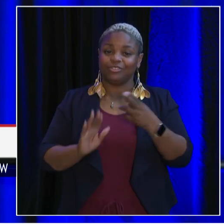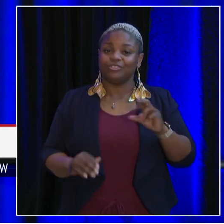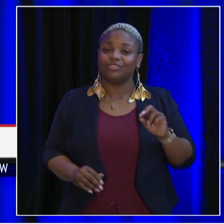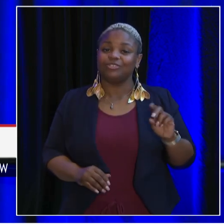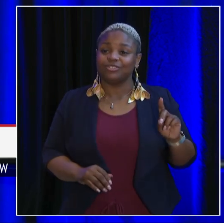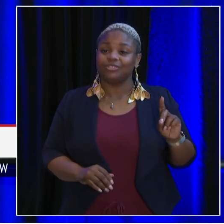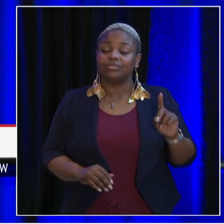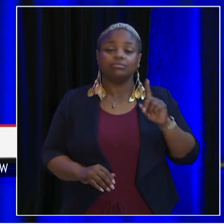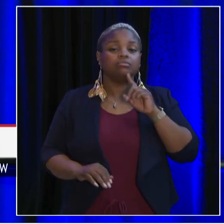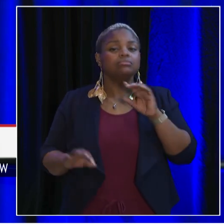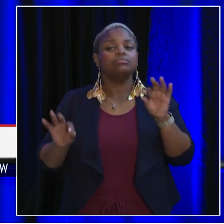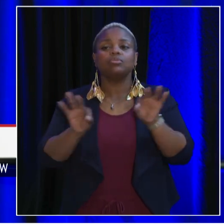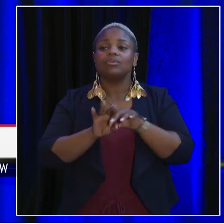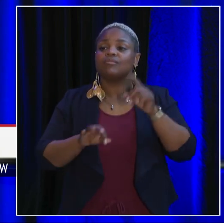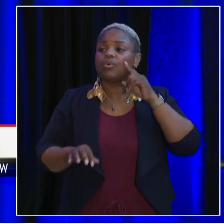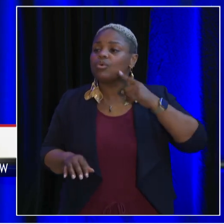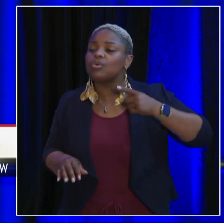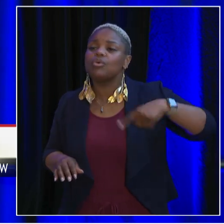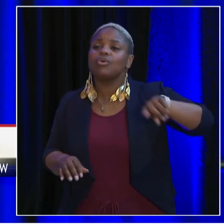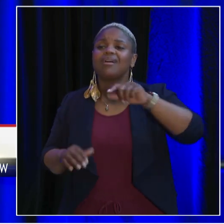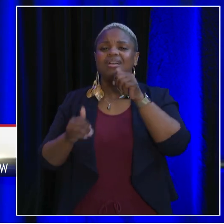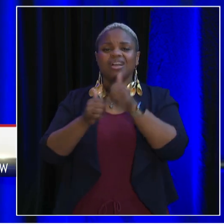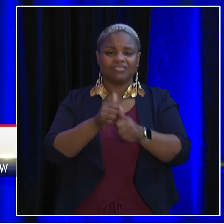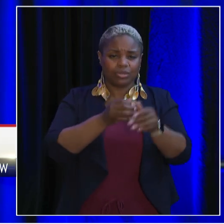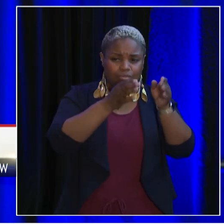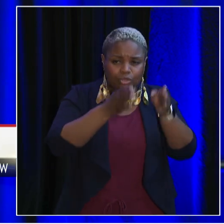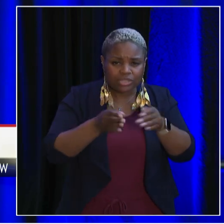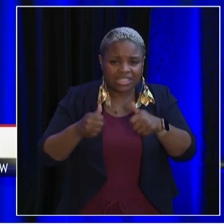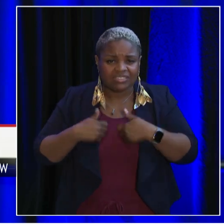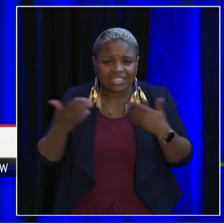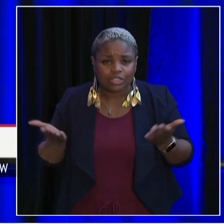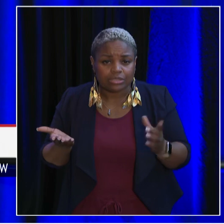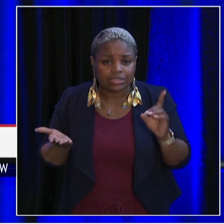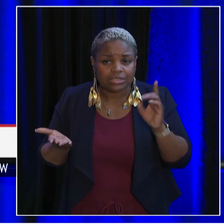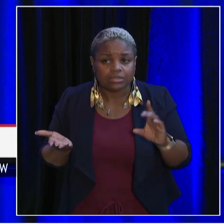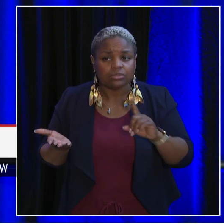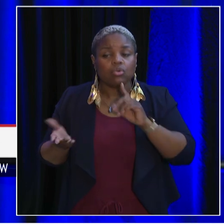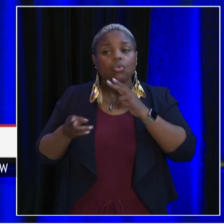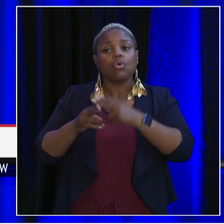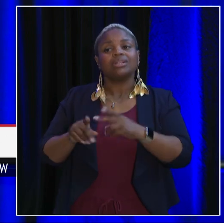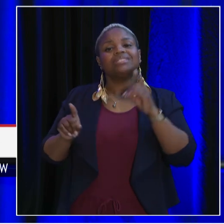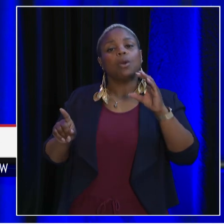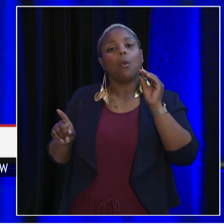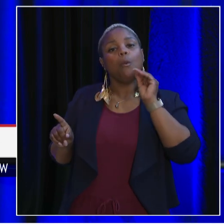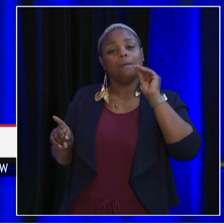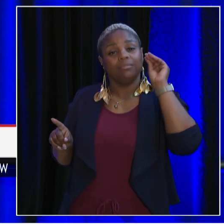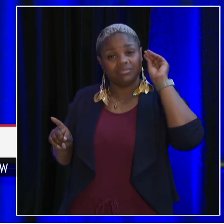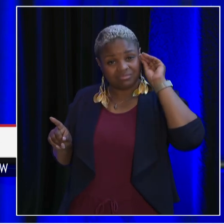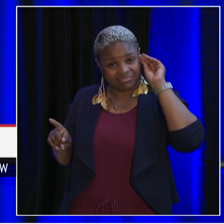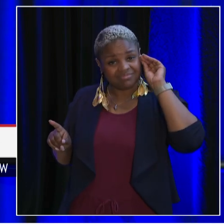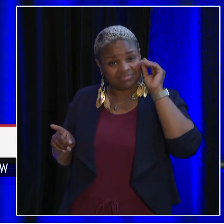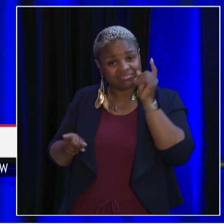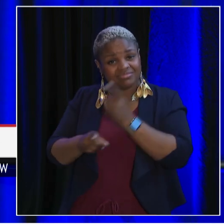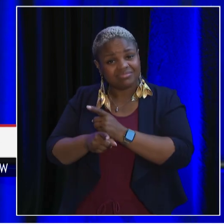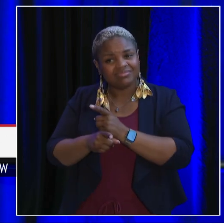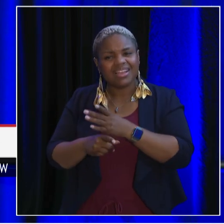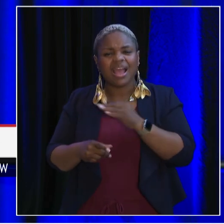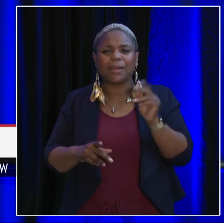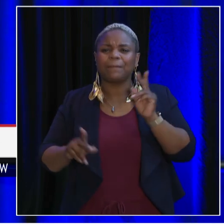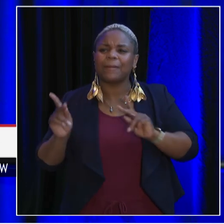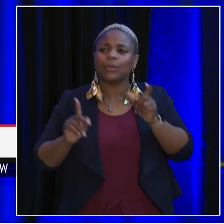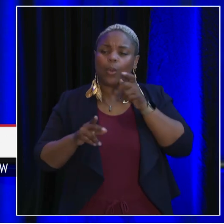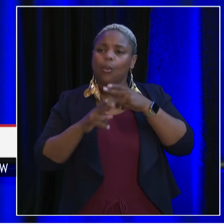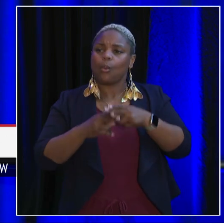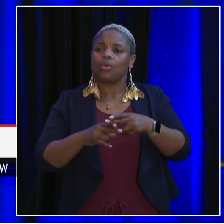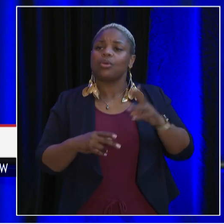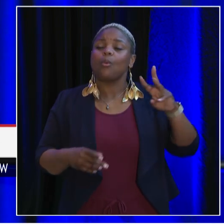every individual who calls the district their home today, and for the generations that will call the Washington-Douglas Commonwealth their home in